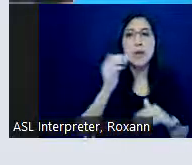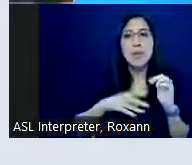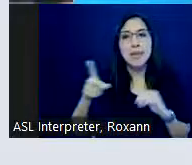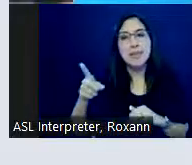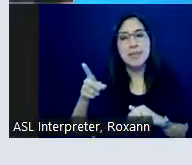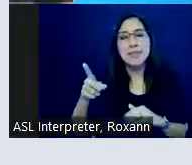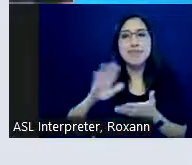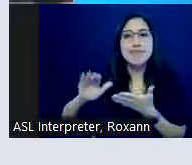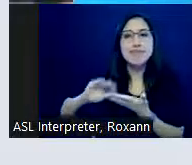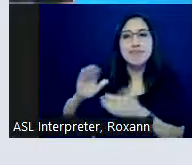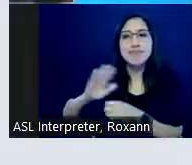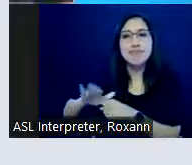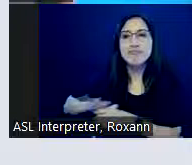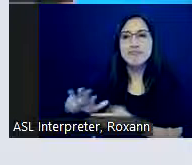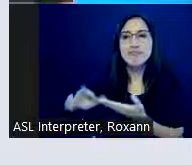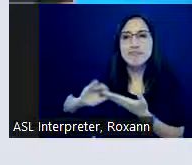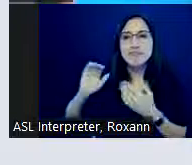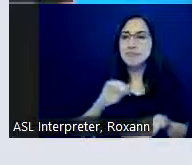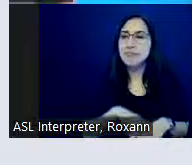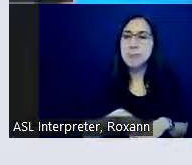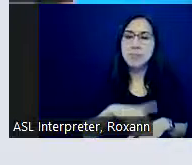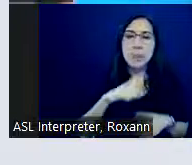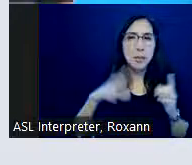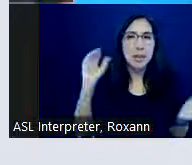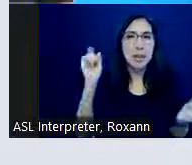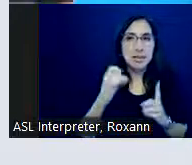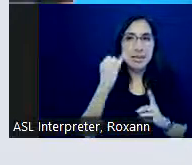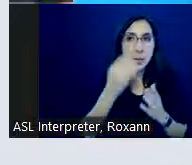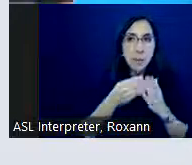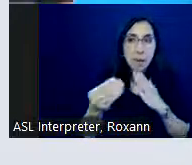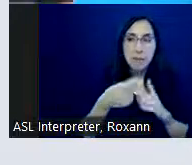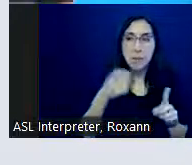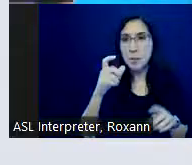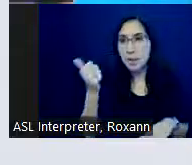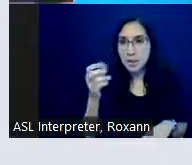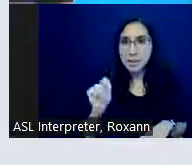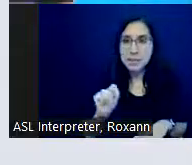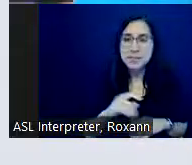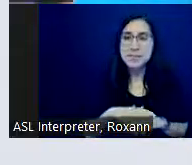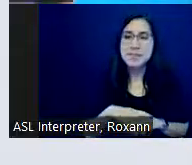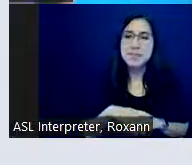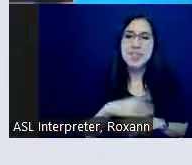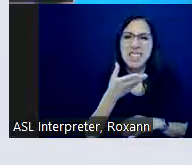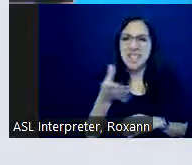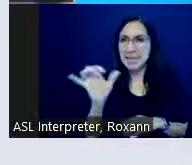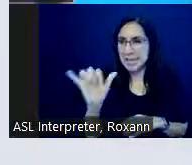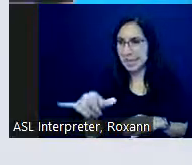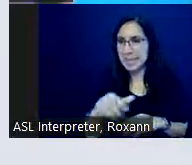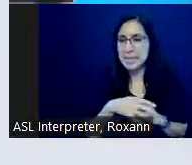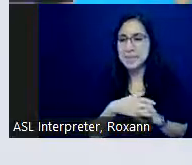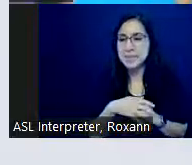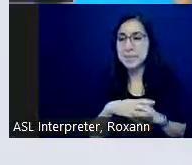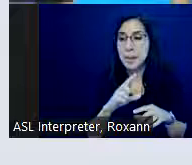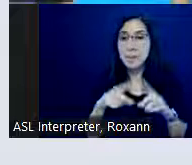communicate with you would become a lot less if you bought an iPad. It is things like that. But